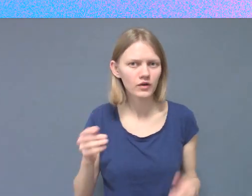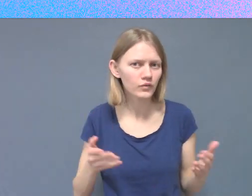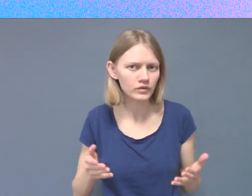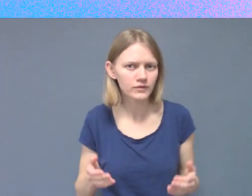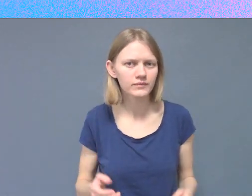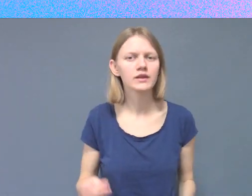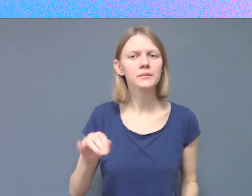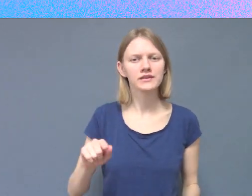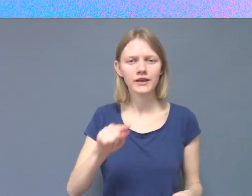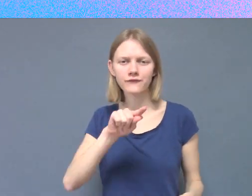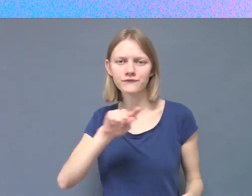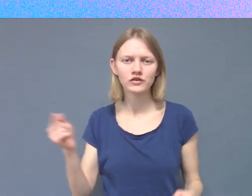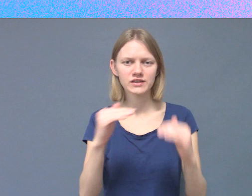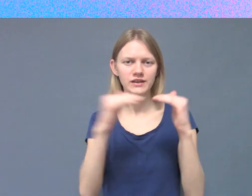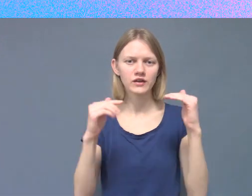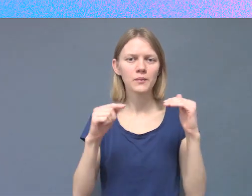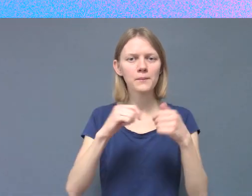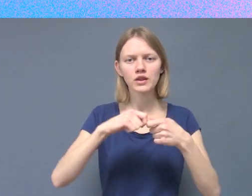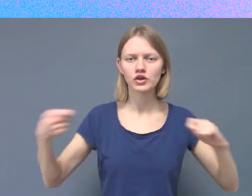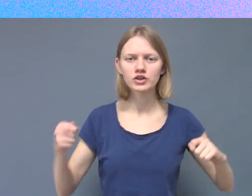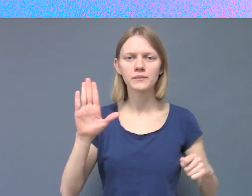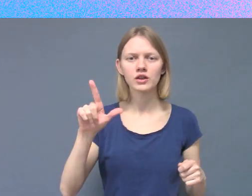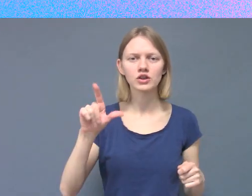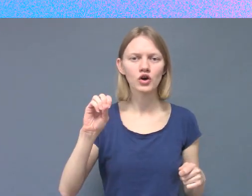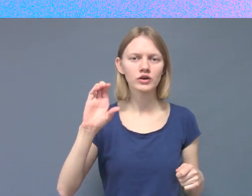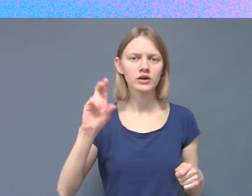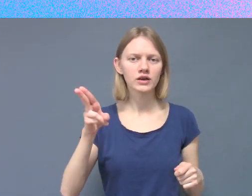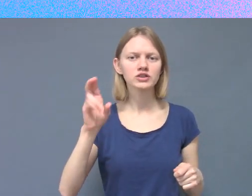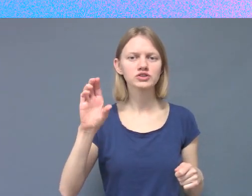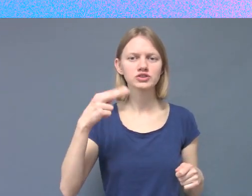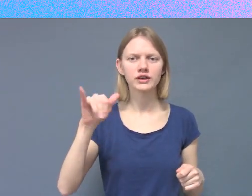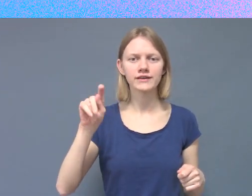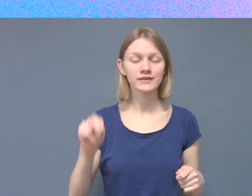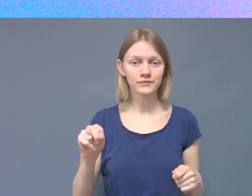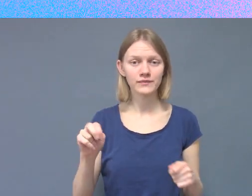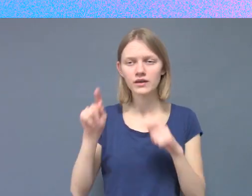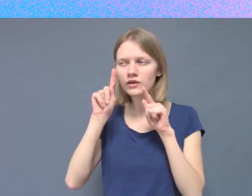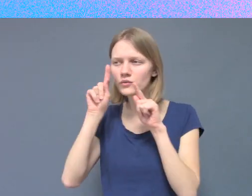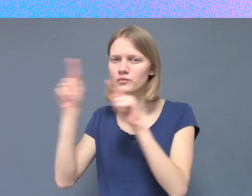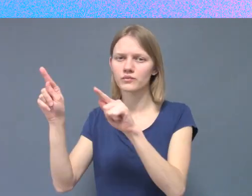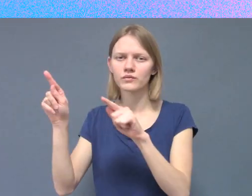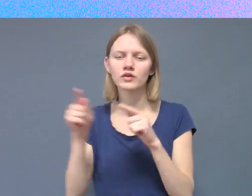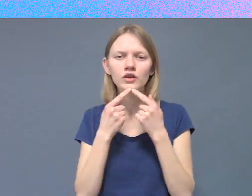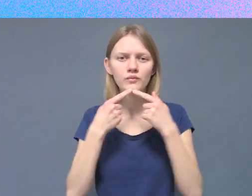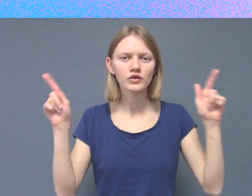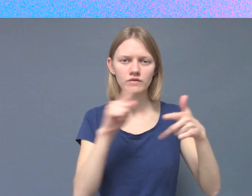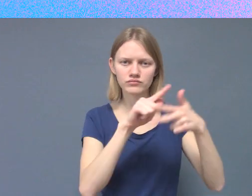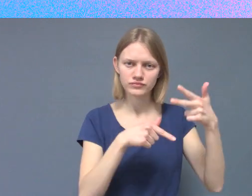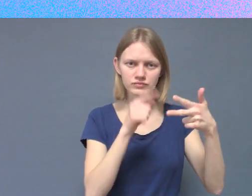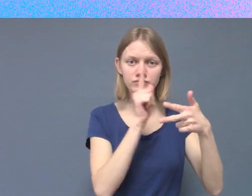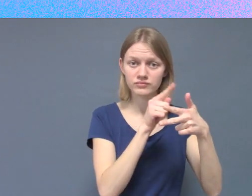1 blockchain that offers improvements over traditional blockchains and aims to solve the notorious blockchain trilemma and